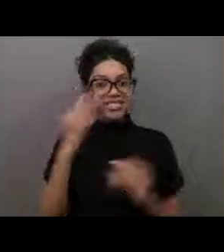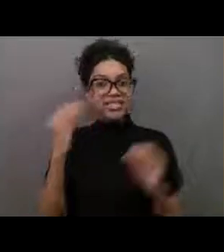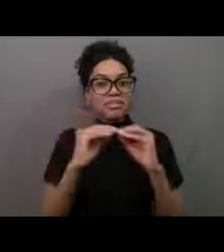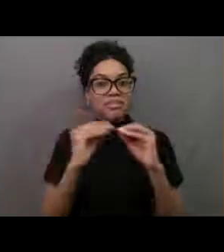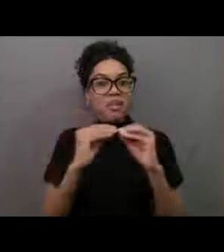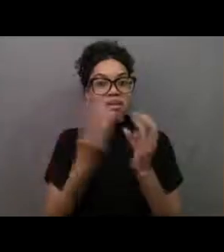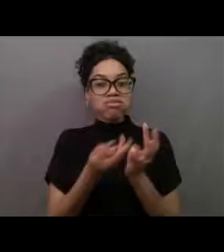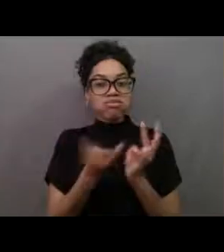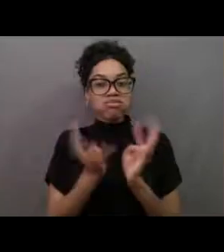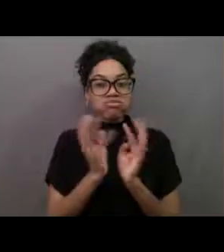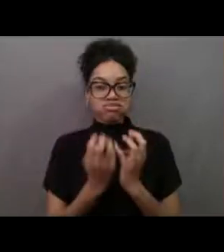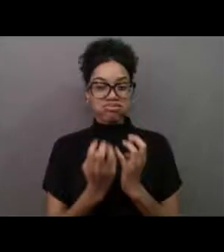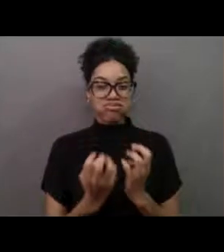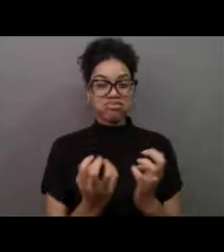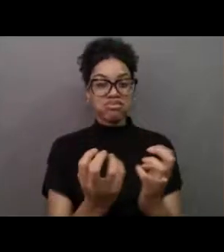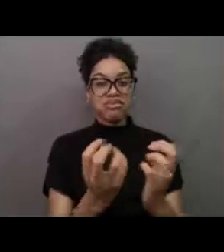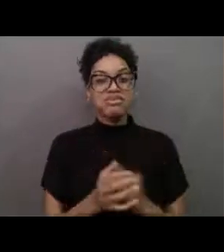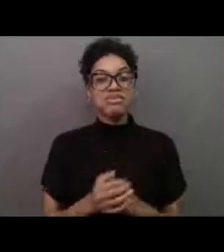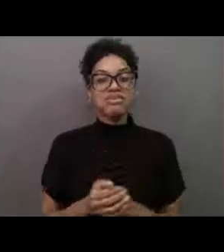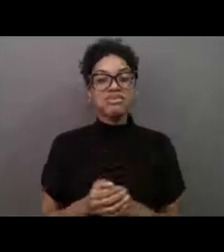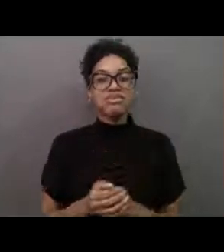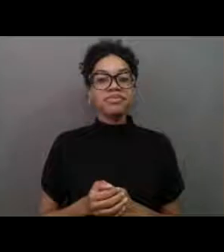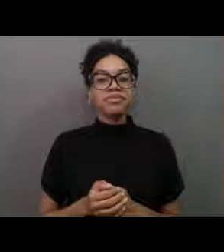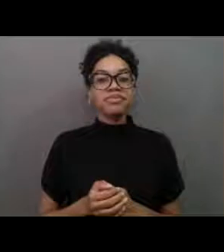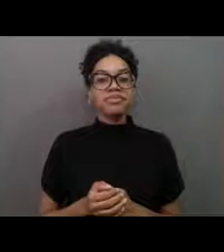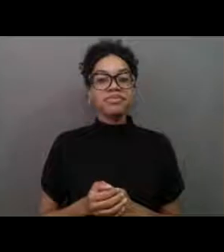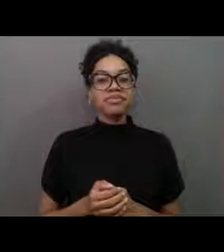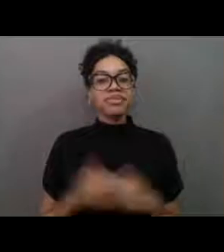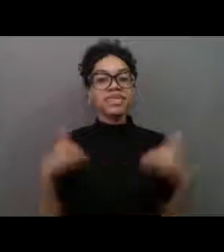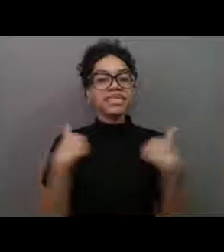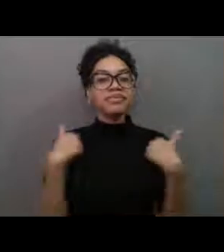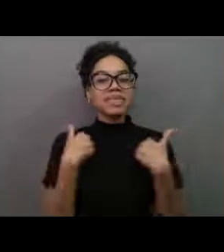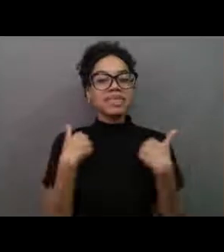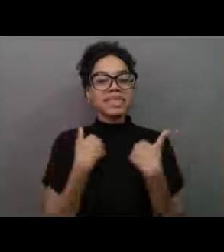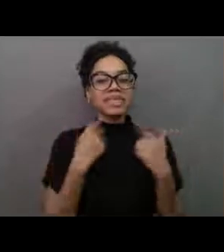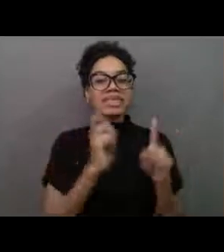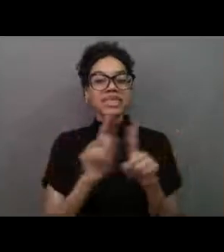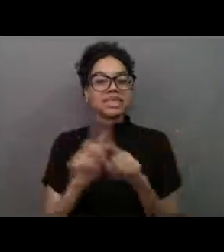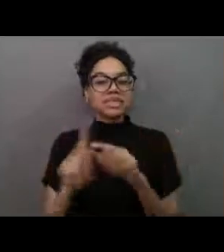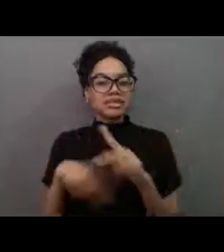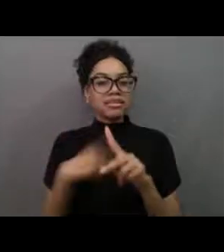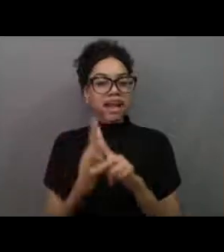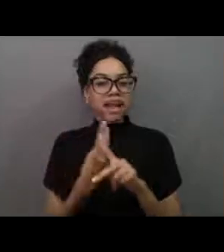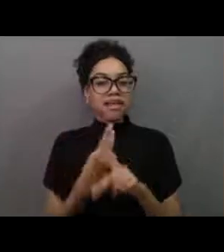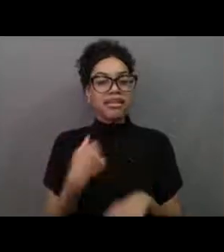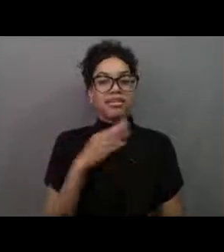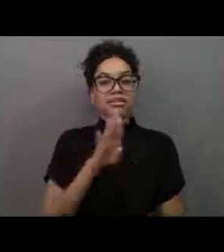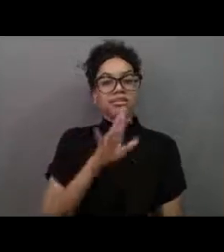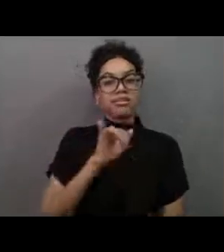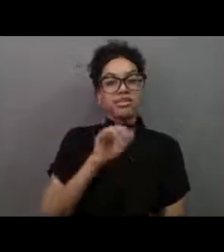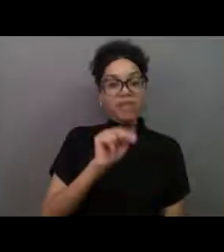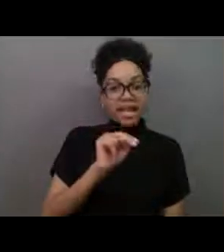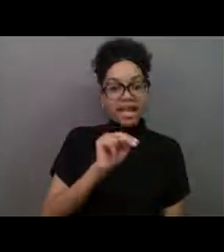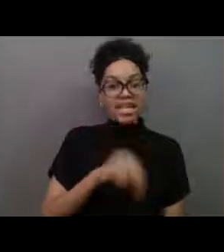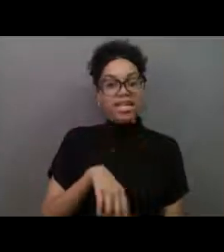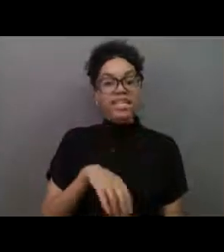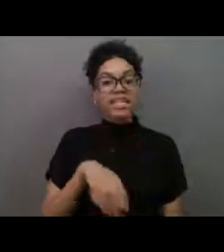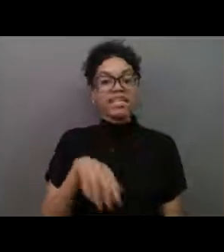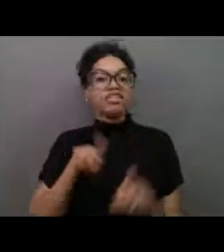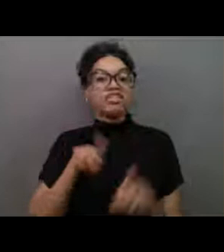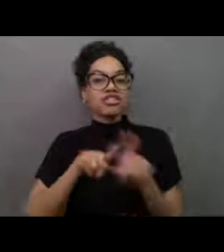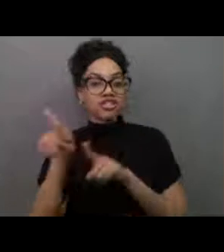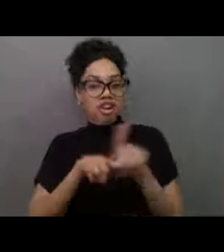there. The main reef building species are brain corals and star corals. You can see star coral here on the left, brain corals down the